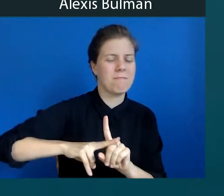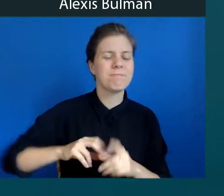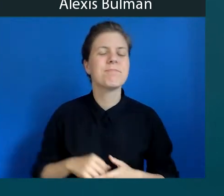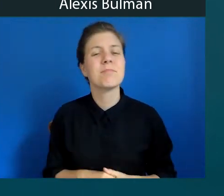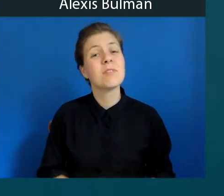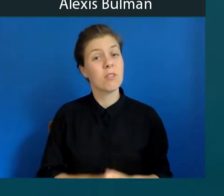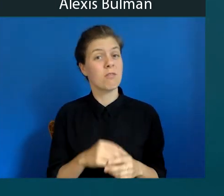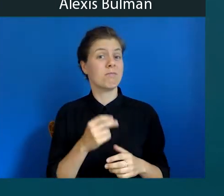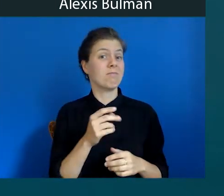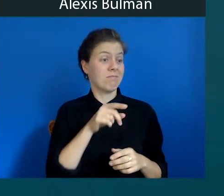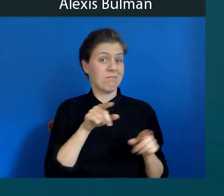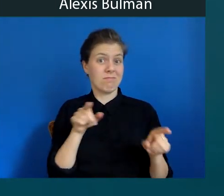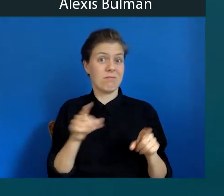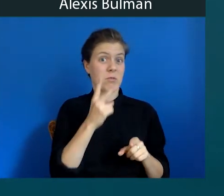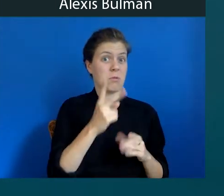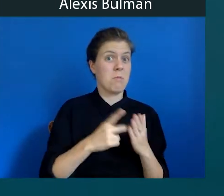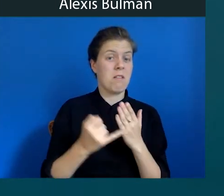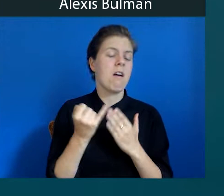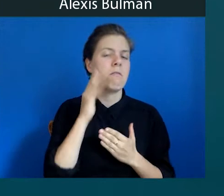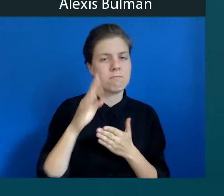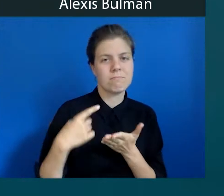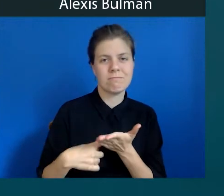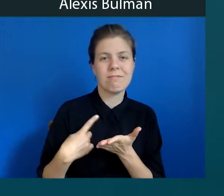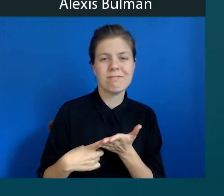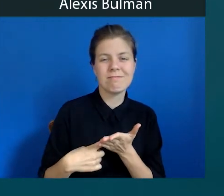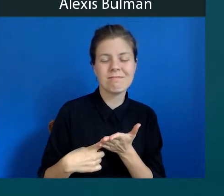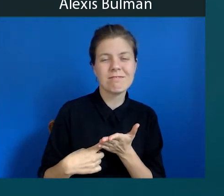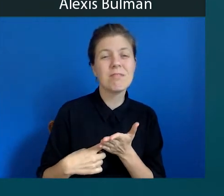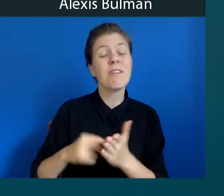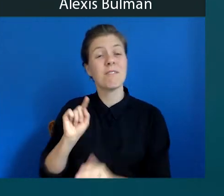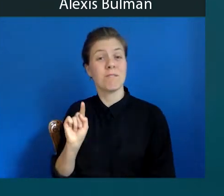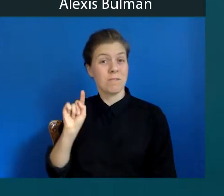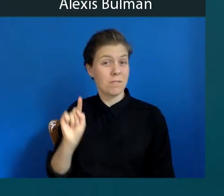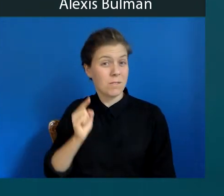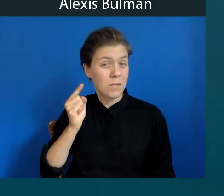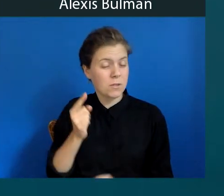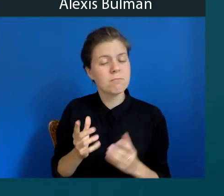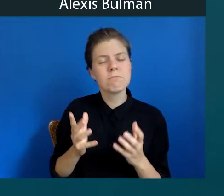speaking about in this video. But before I do, I thought I would give a little context